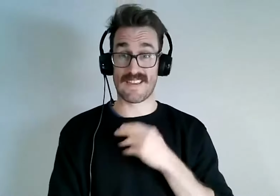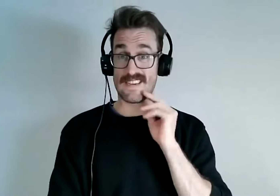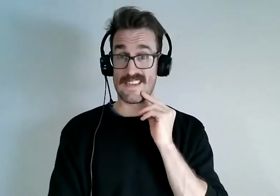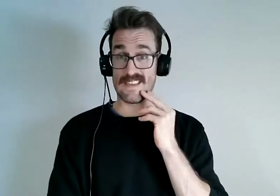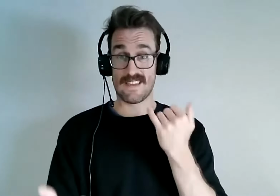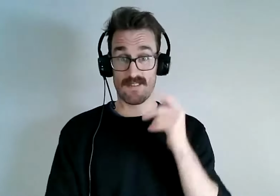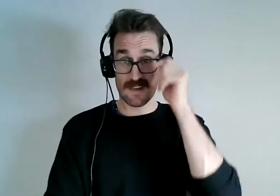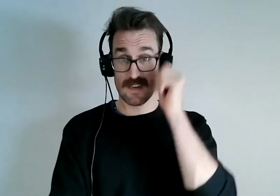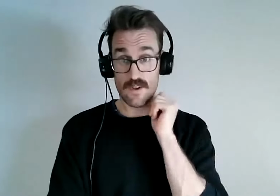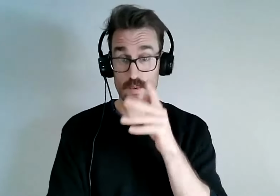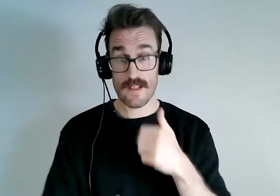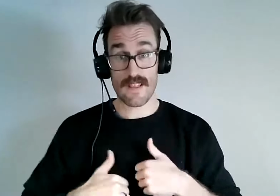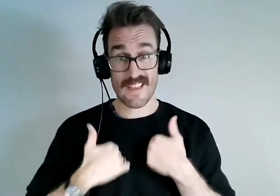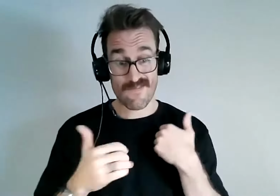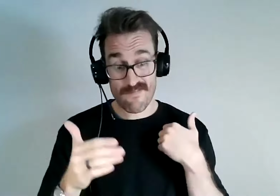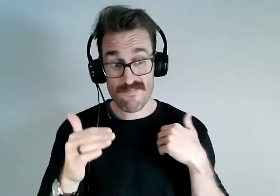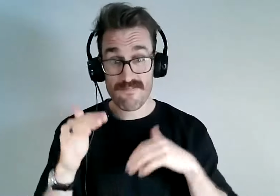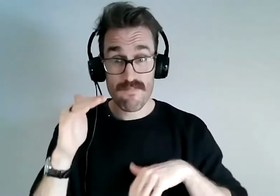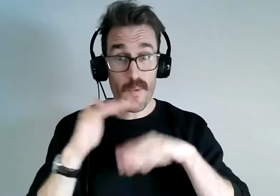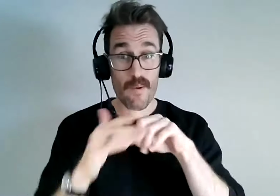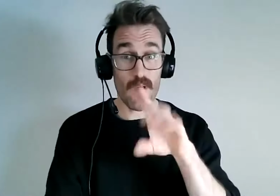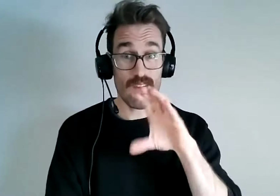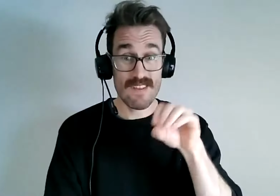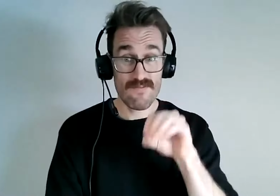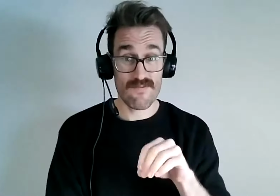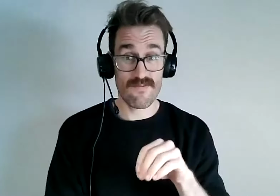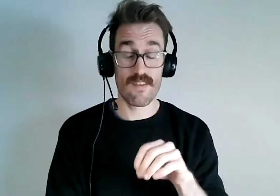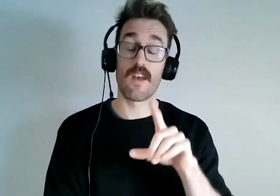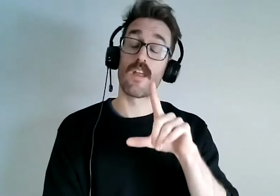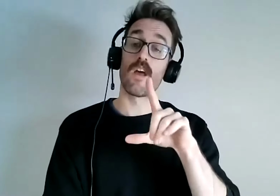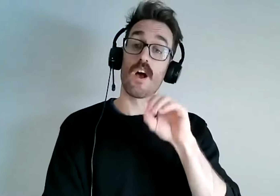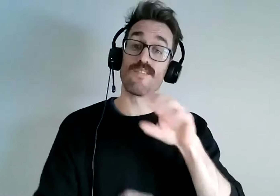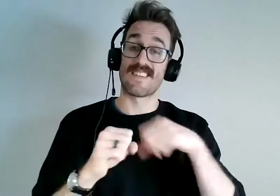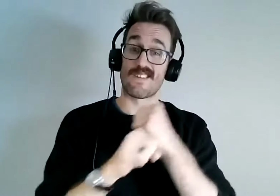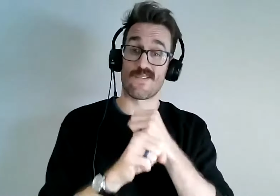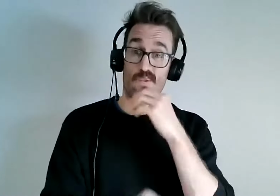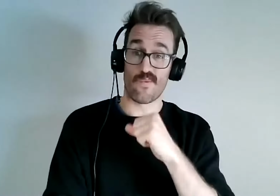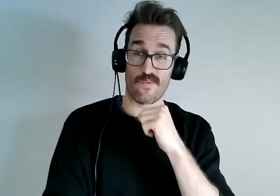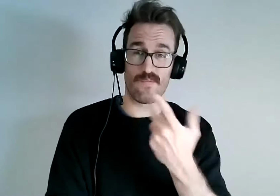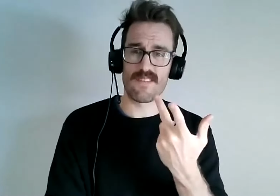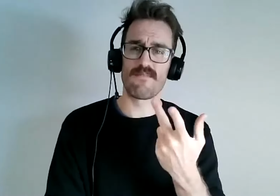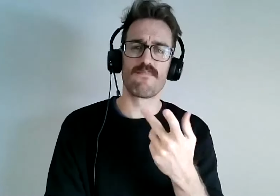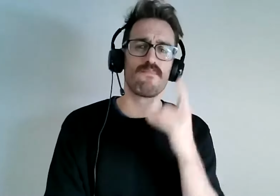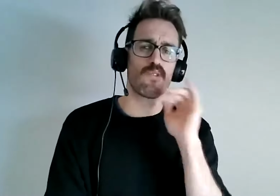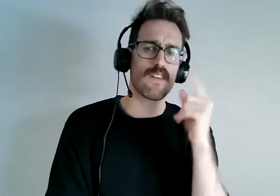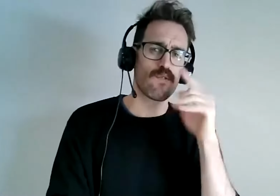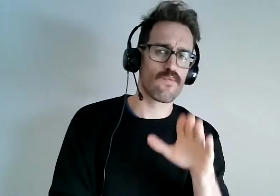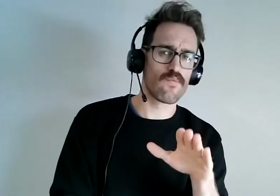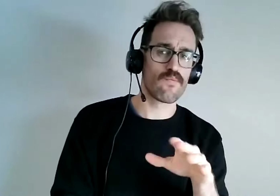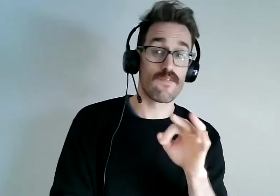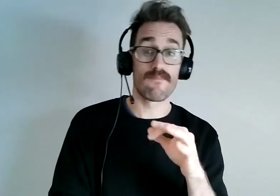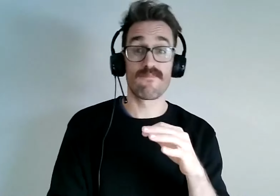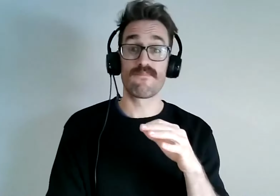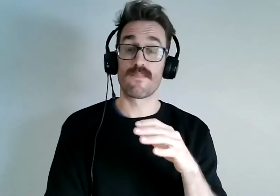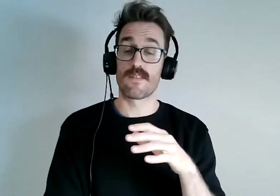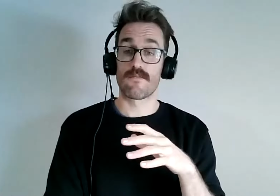hey, you're going to live to 100. What do you think it'll look like? What does it mean when you hang out with grandma? So things like that is